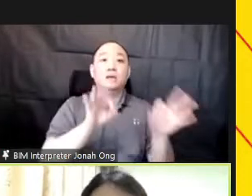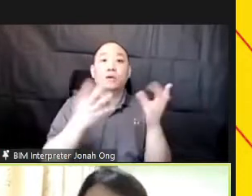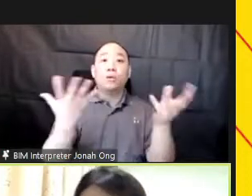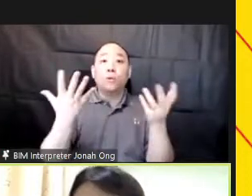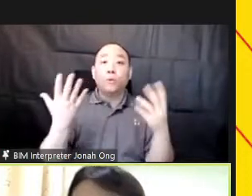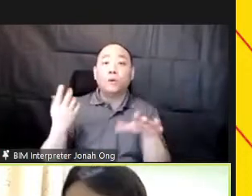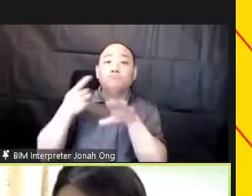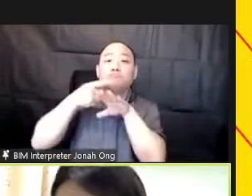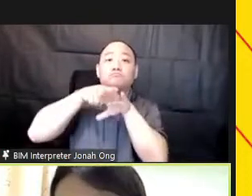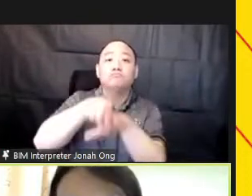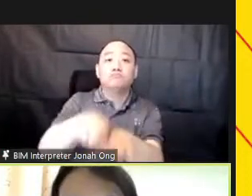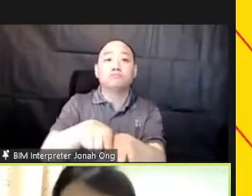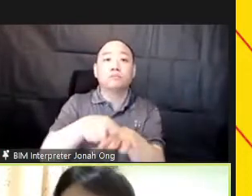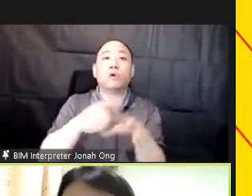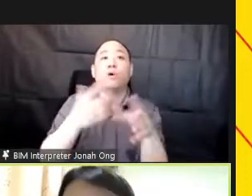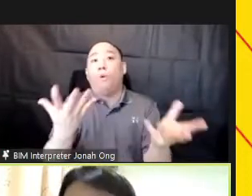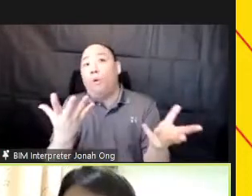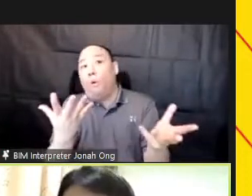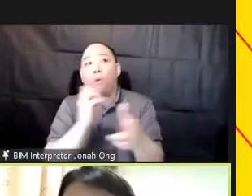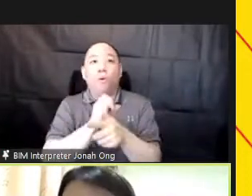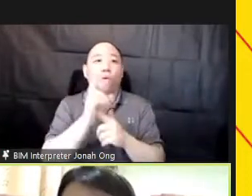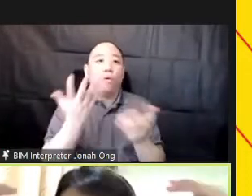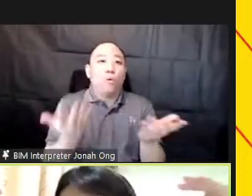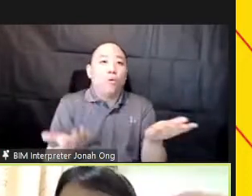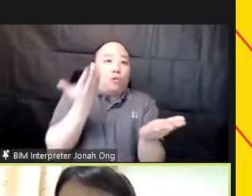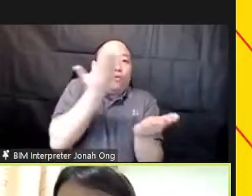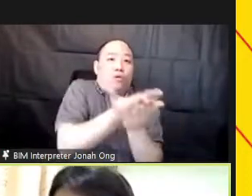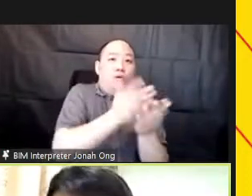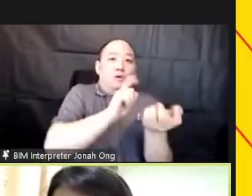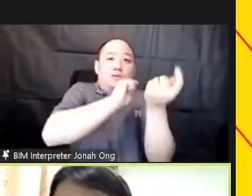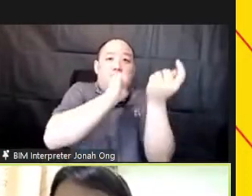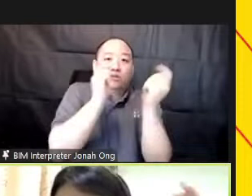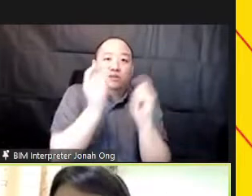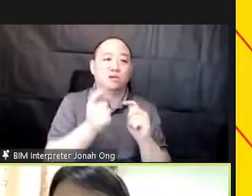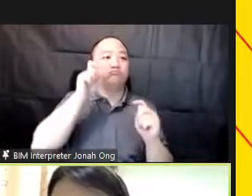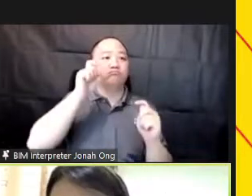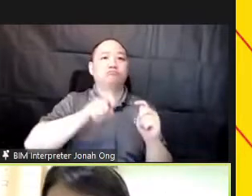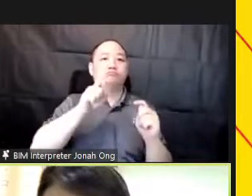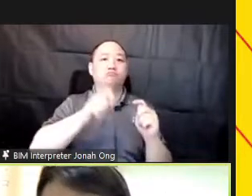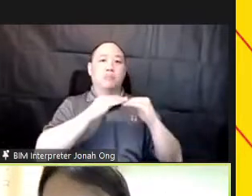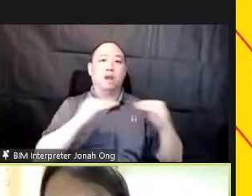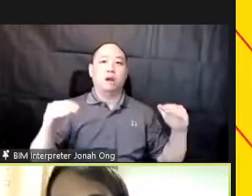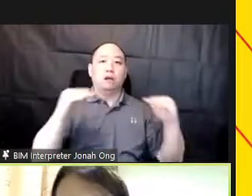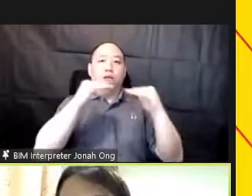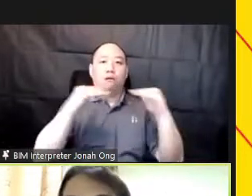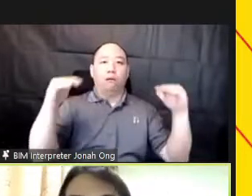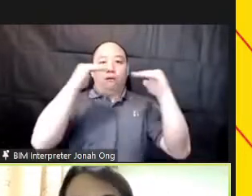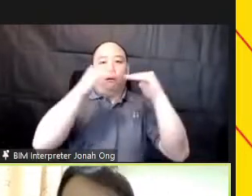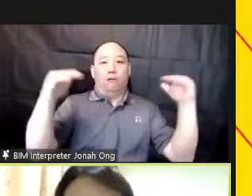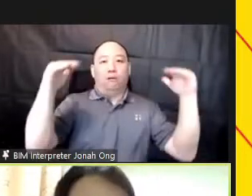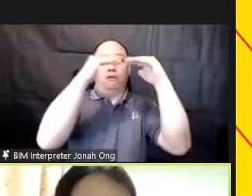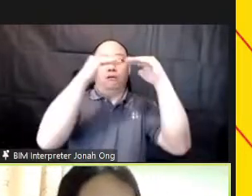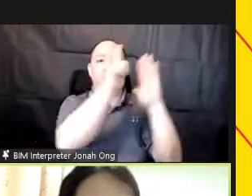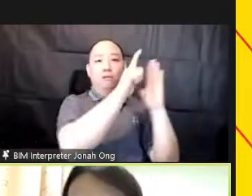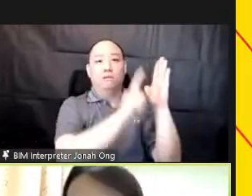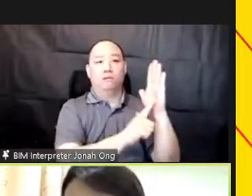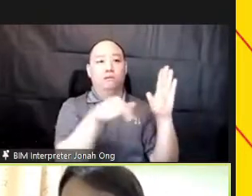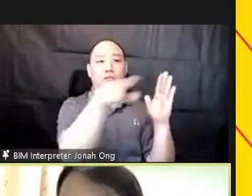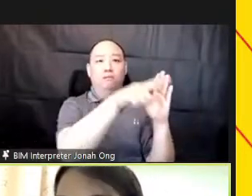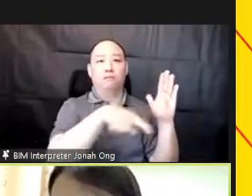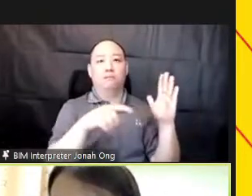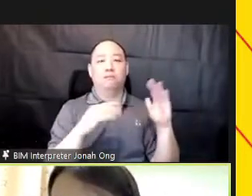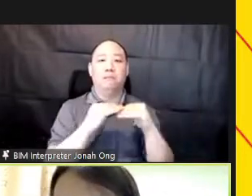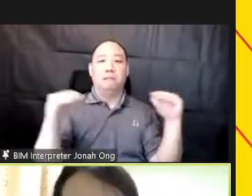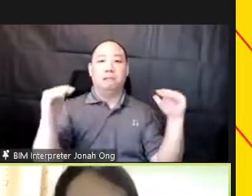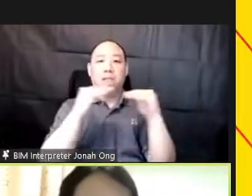want to suggest change, you have to go through all these levels before it is accepted. So there's no way, I think for those